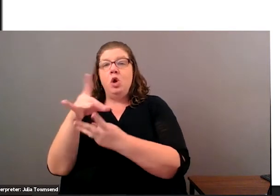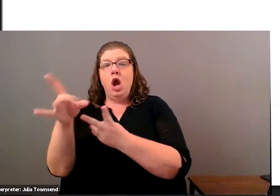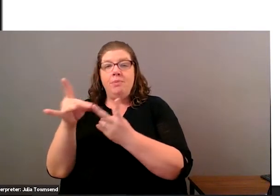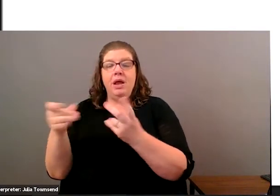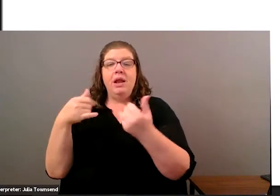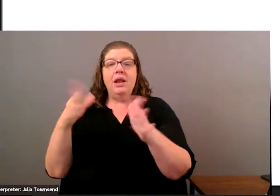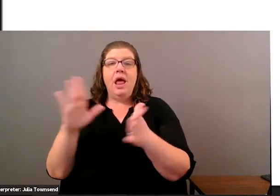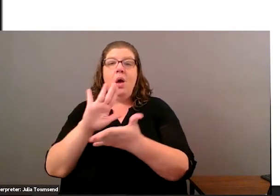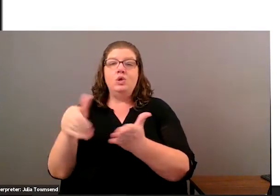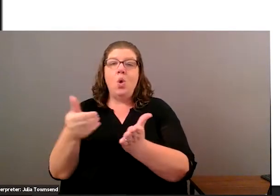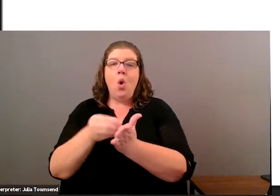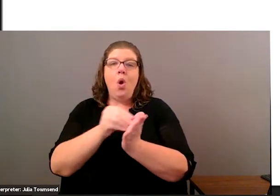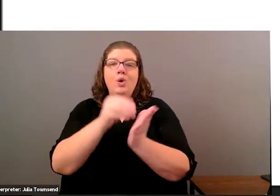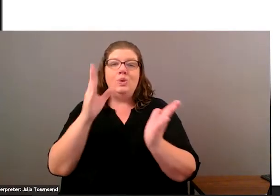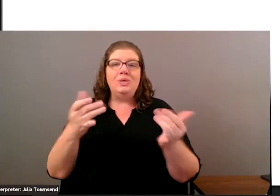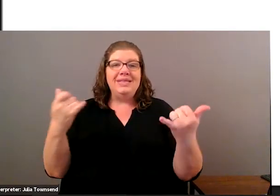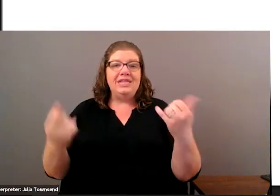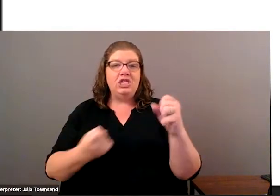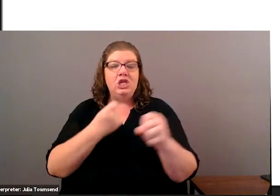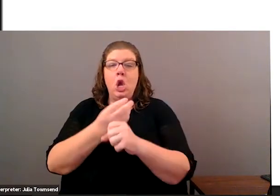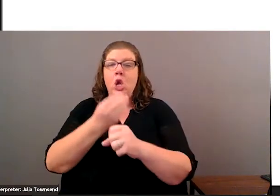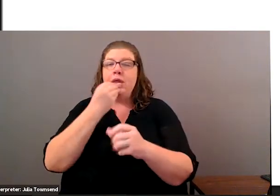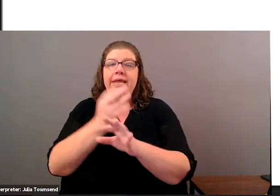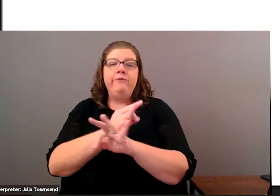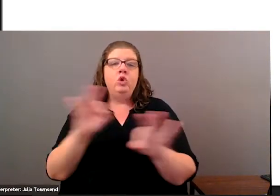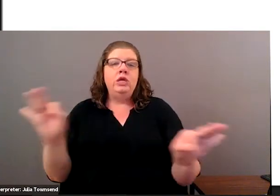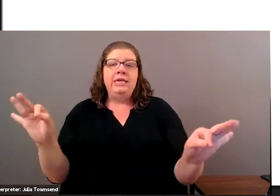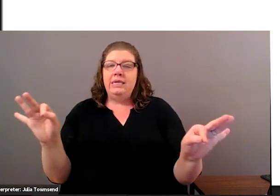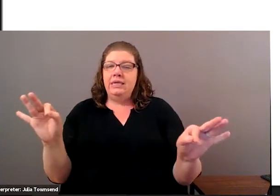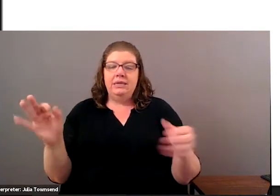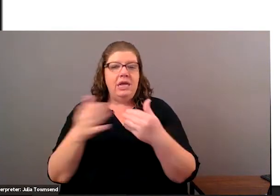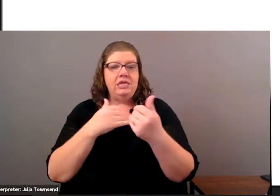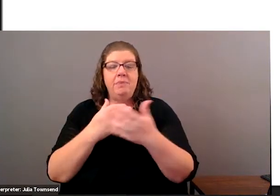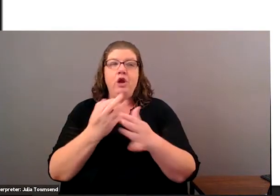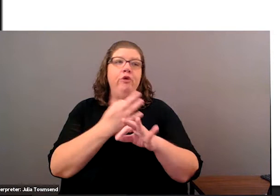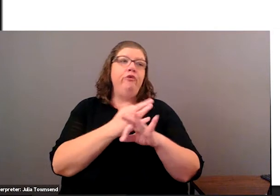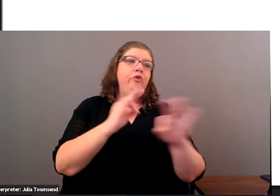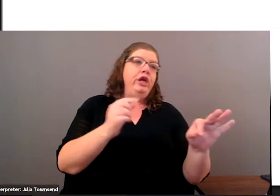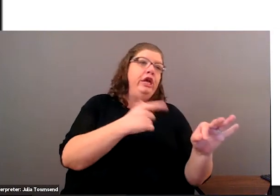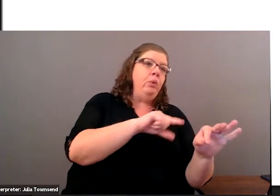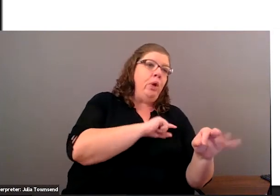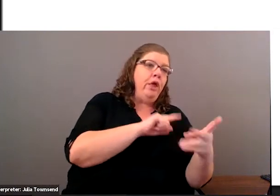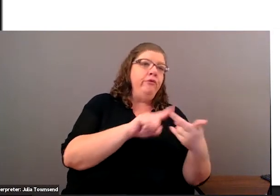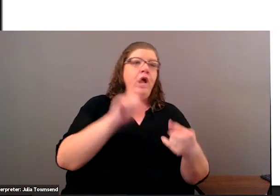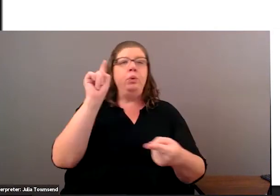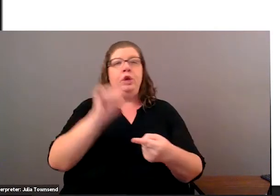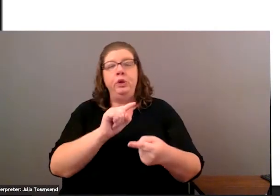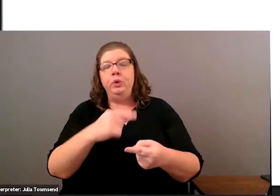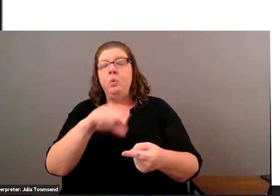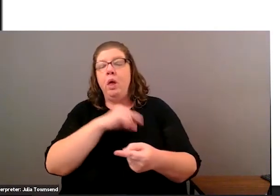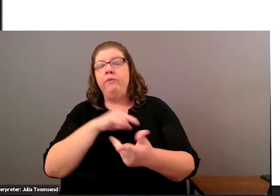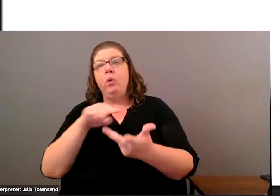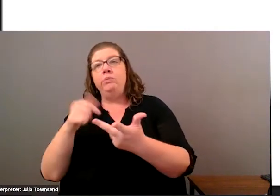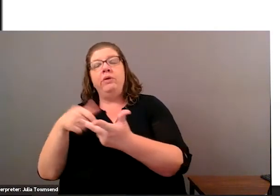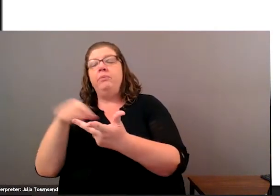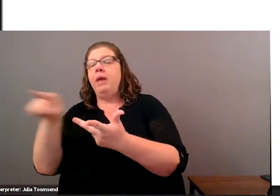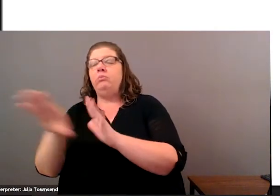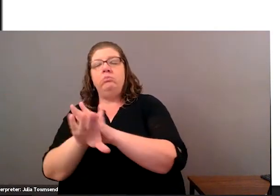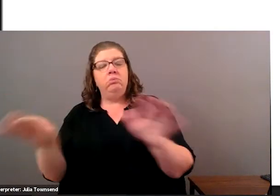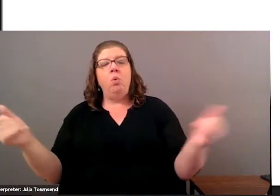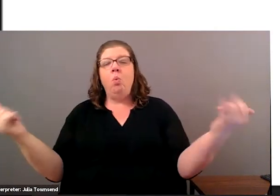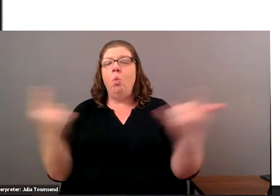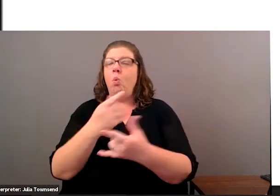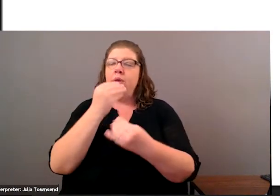to eat free, no matter free, reduced, or paid. The Department of Ag is